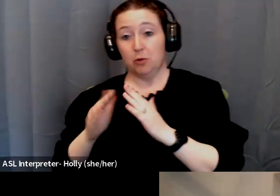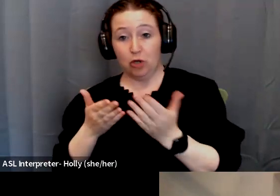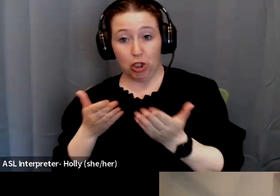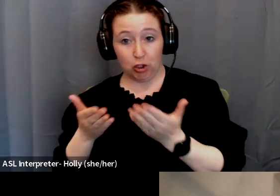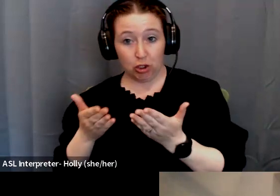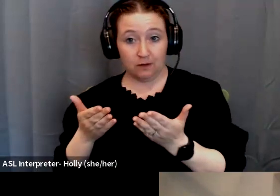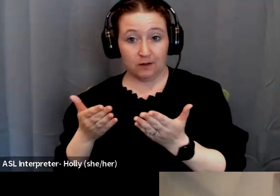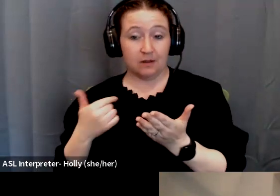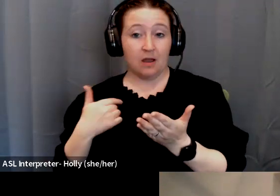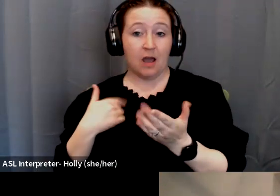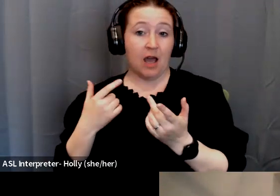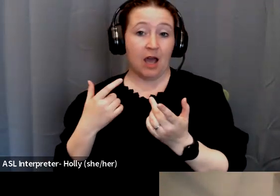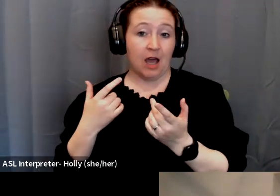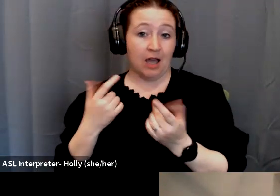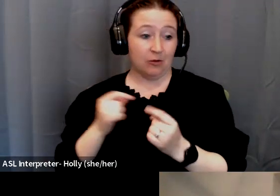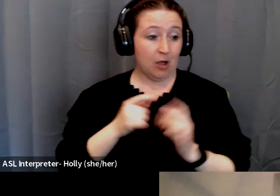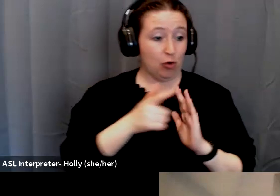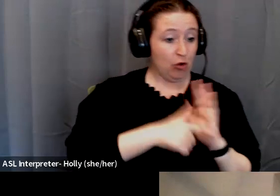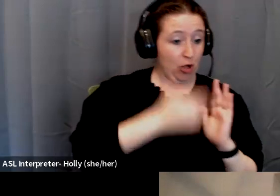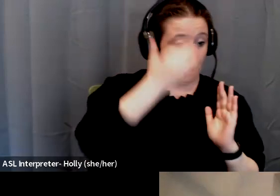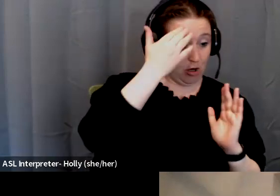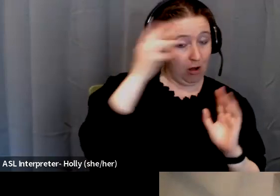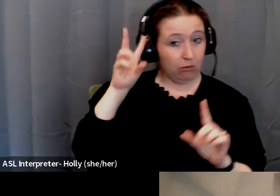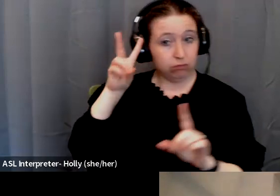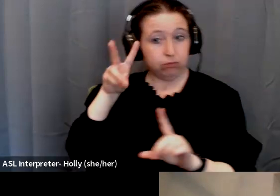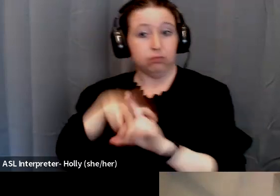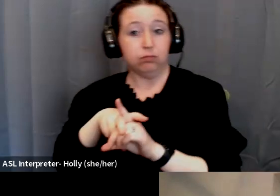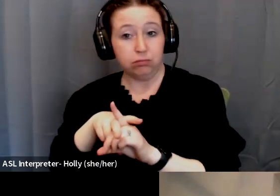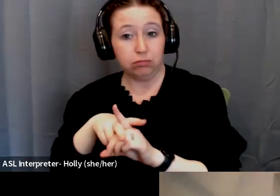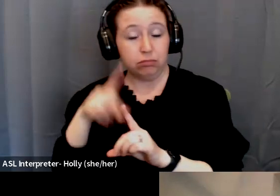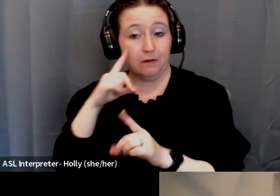try to use what I know about the law to help